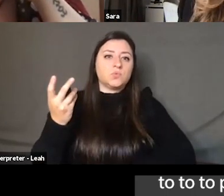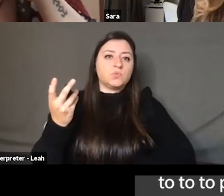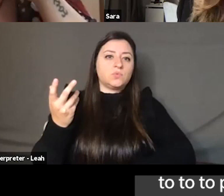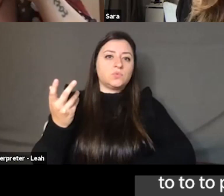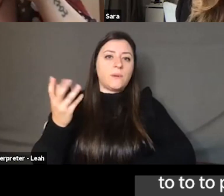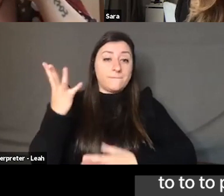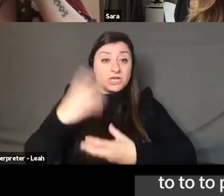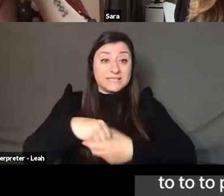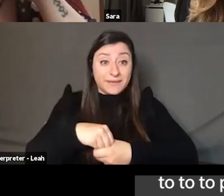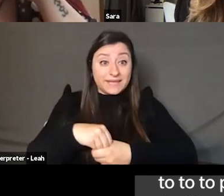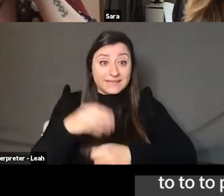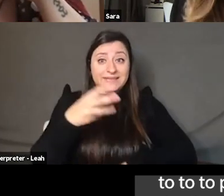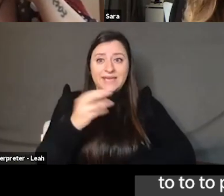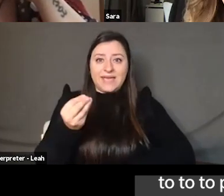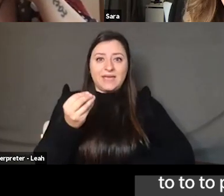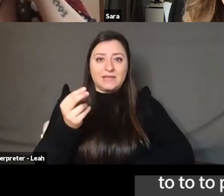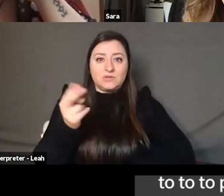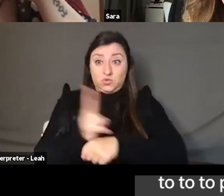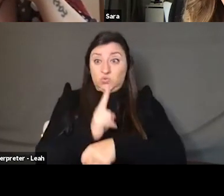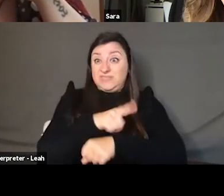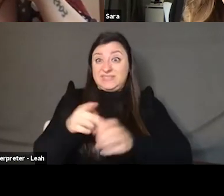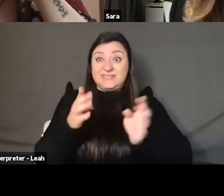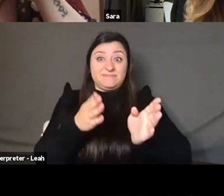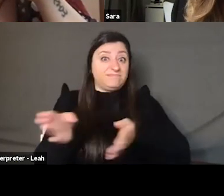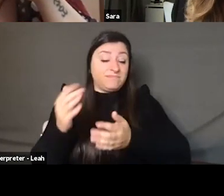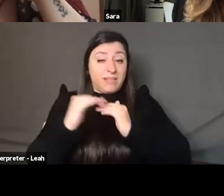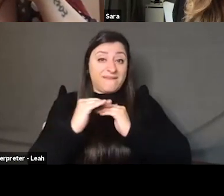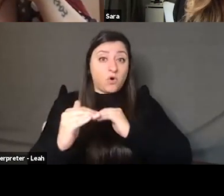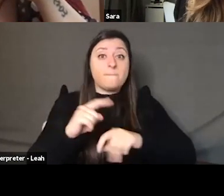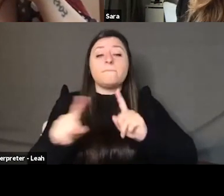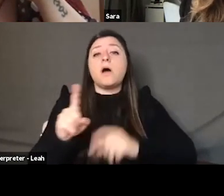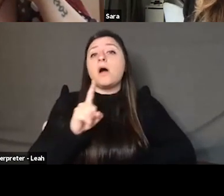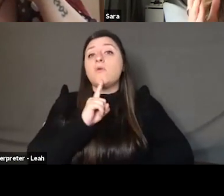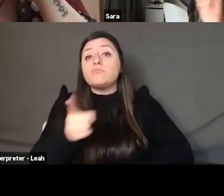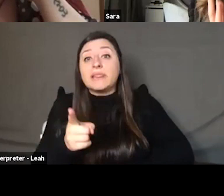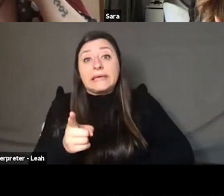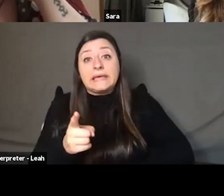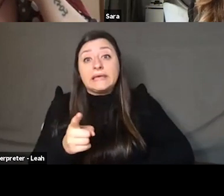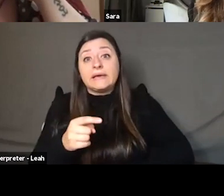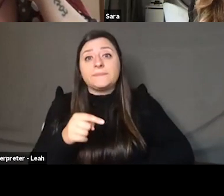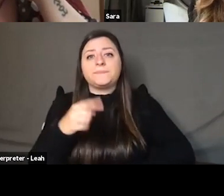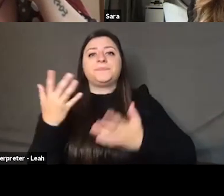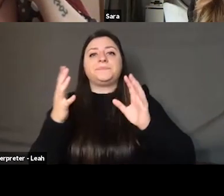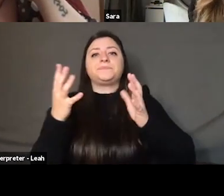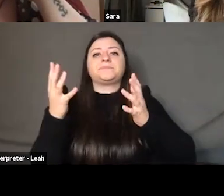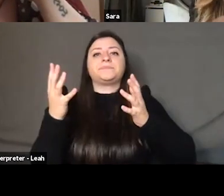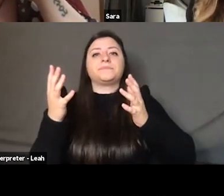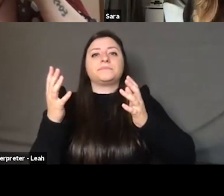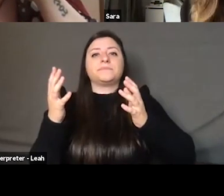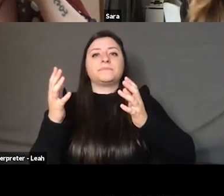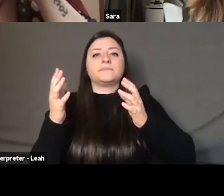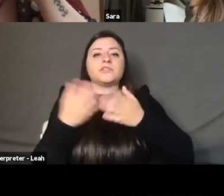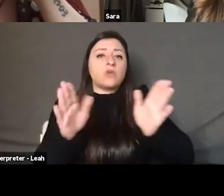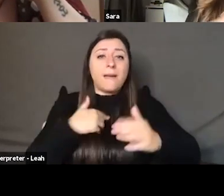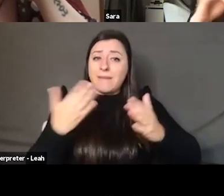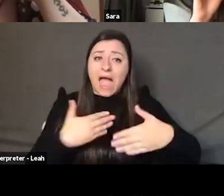to participate and utilize this platform. But basically, this is the gist of it. I'm happy